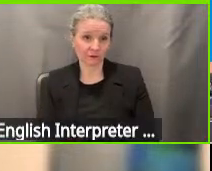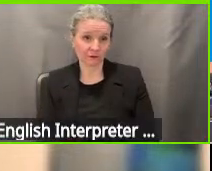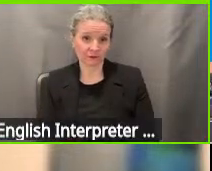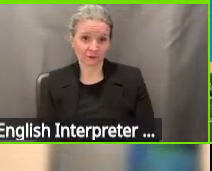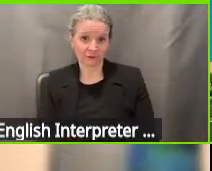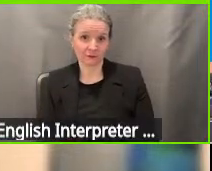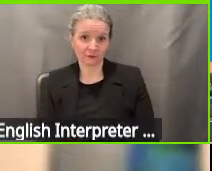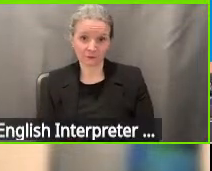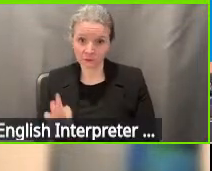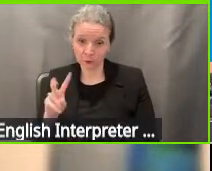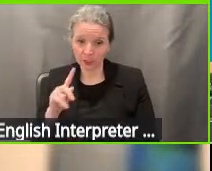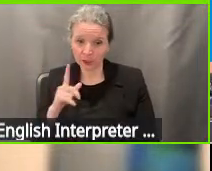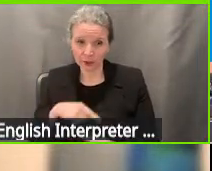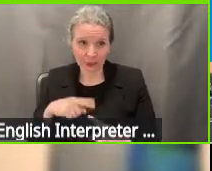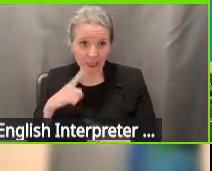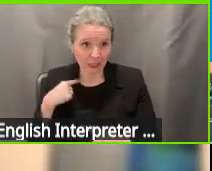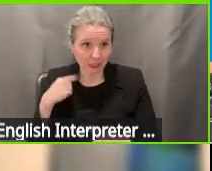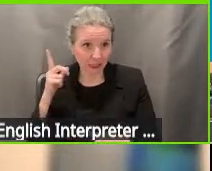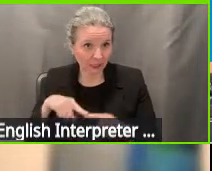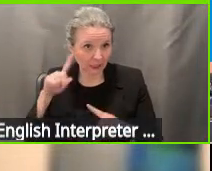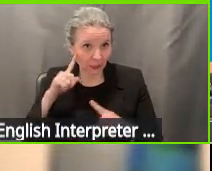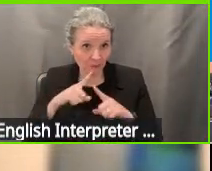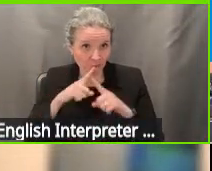We can't hear you.